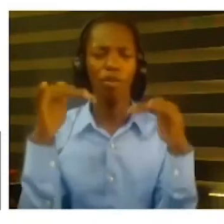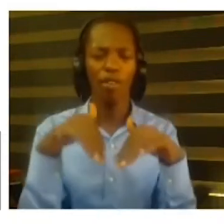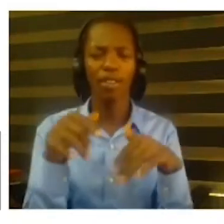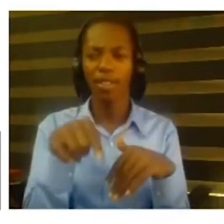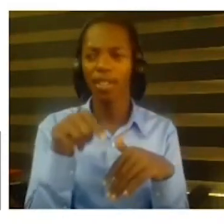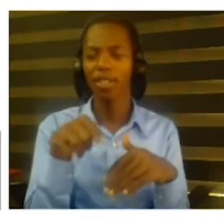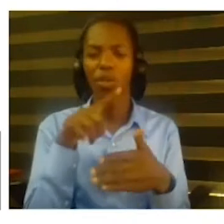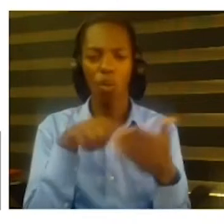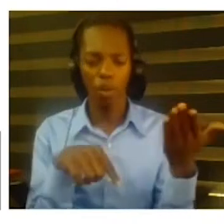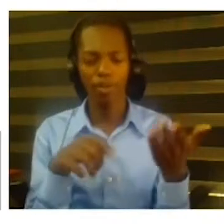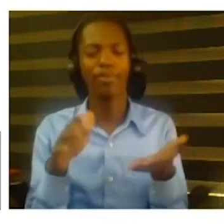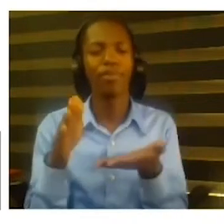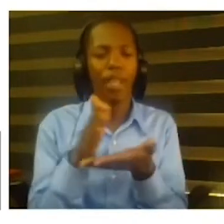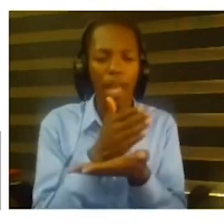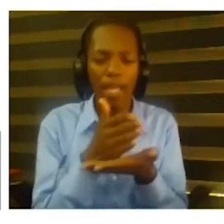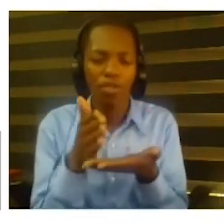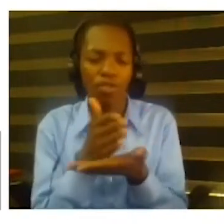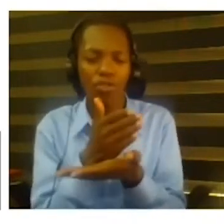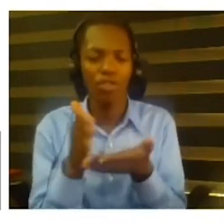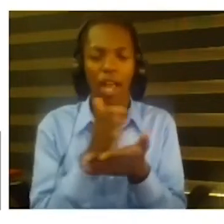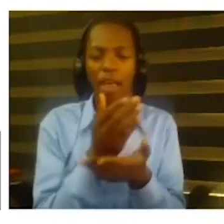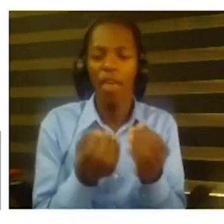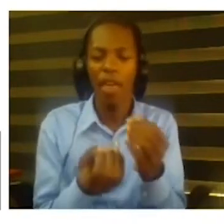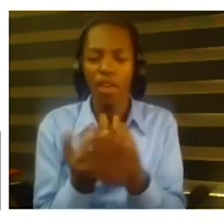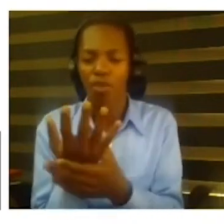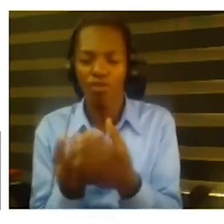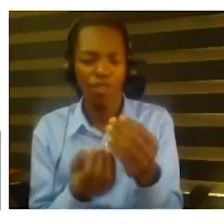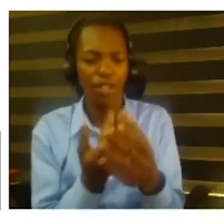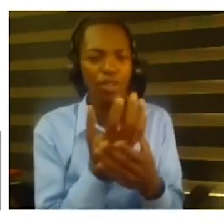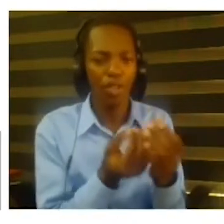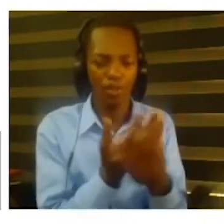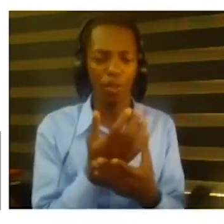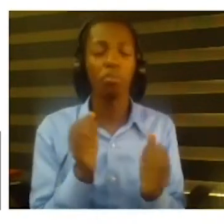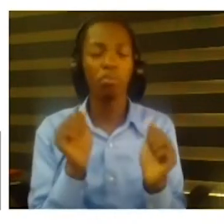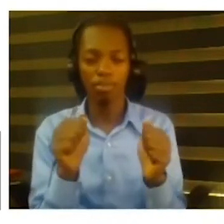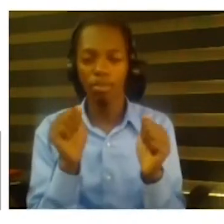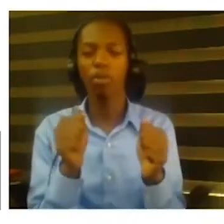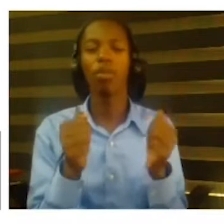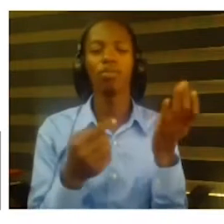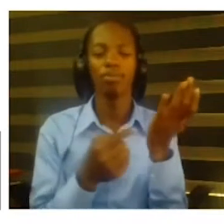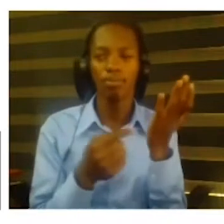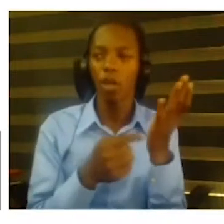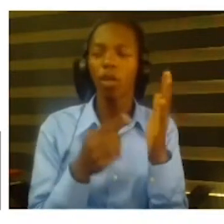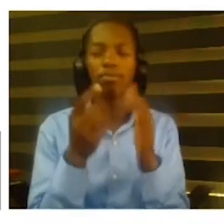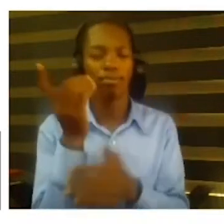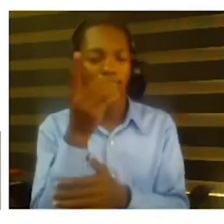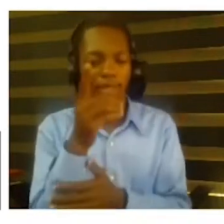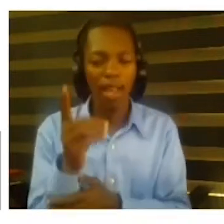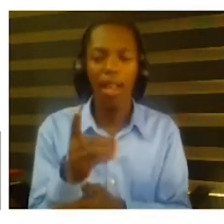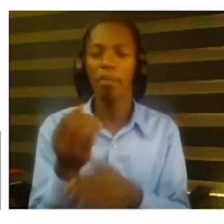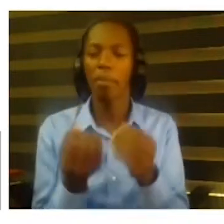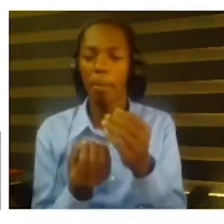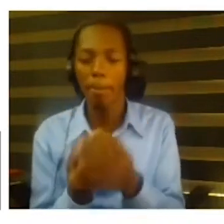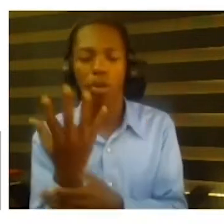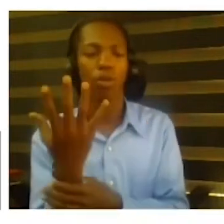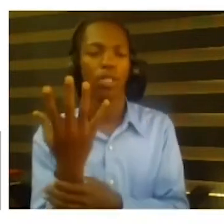is to share the latest innovations so that technology designers, developers, and producers